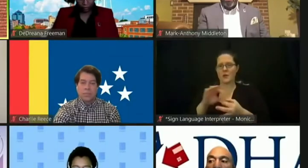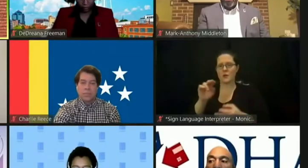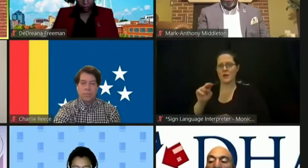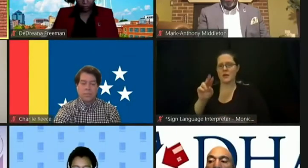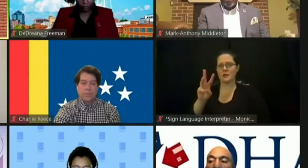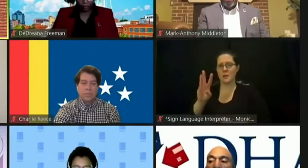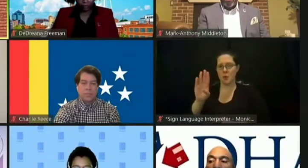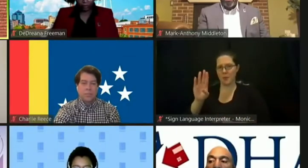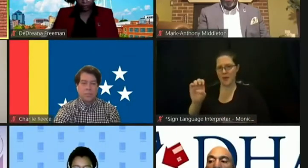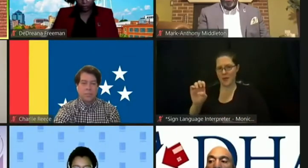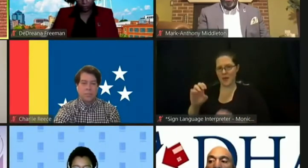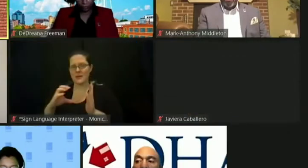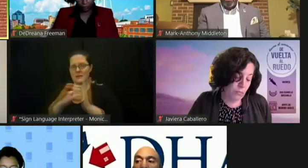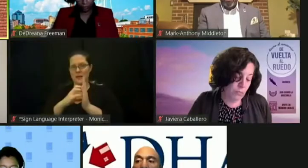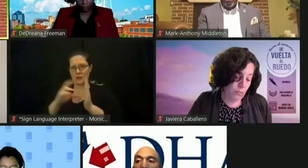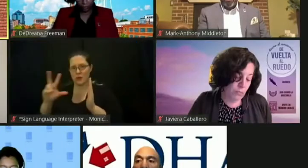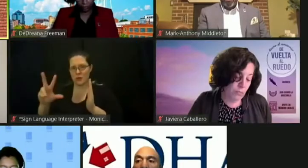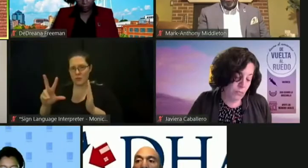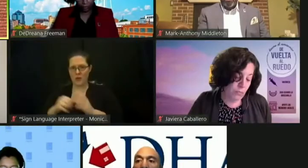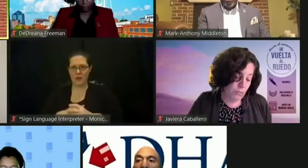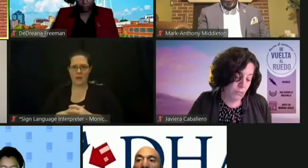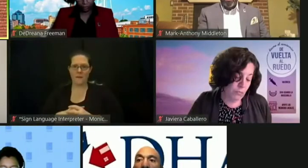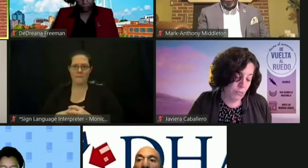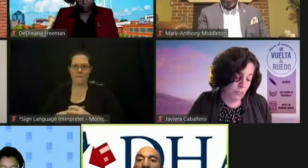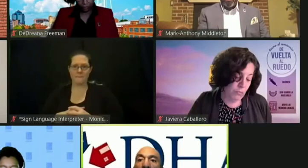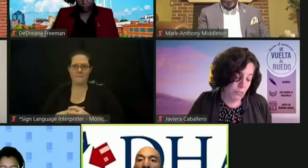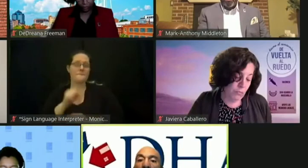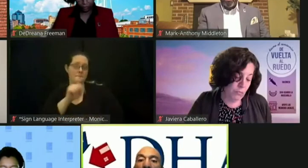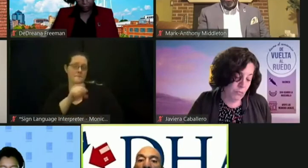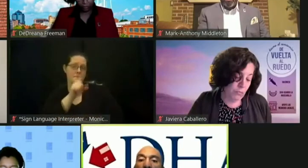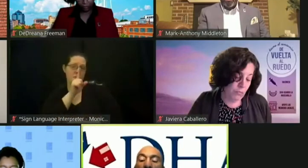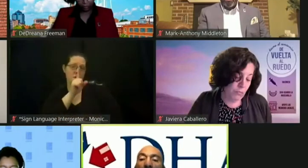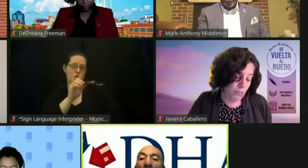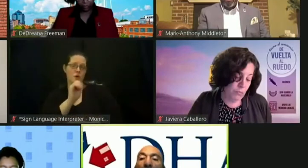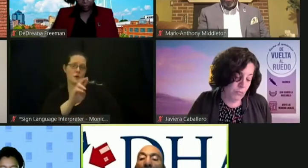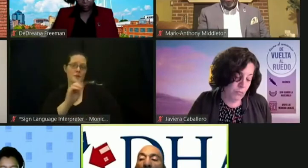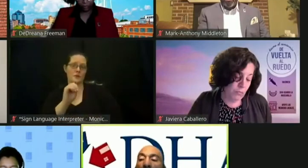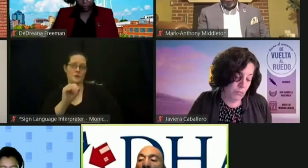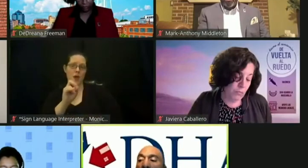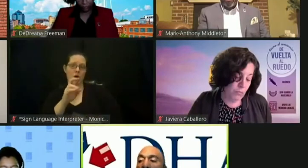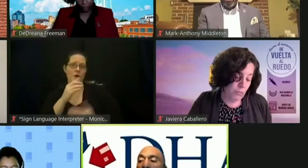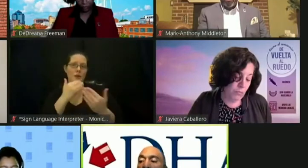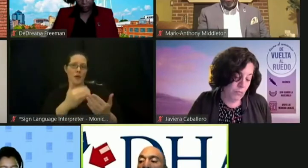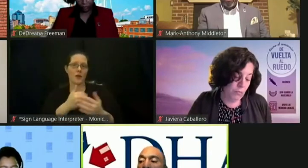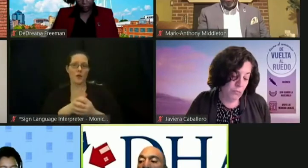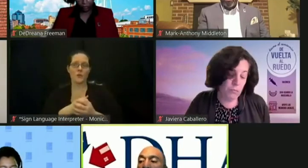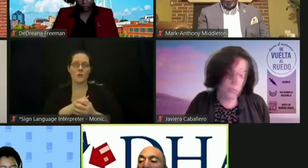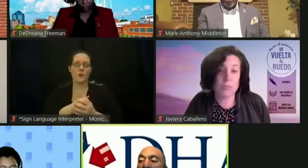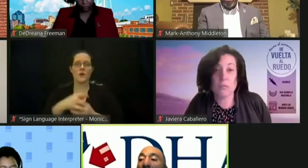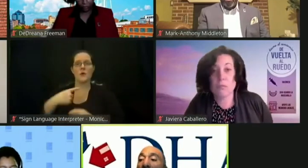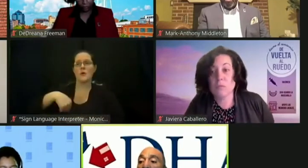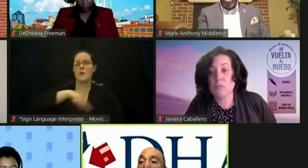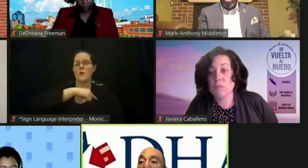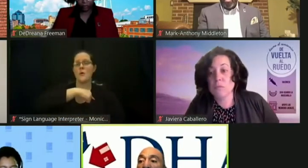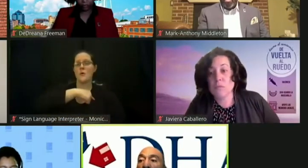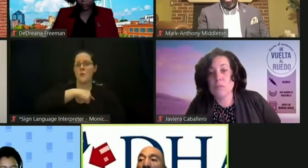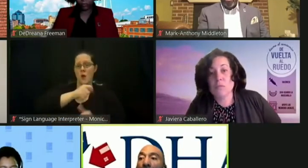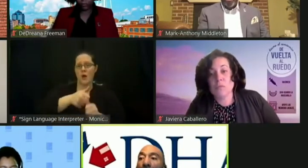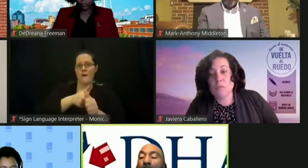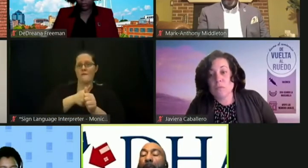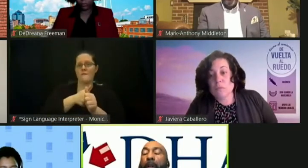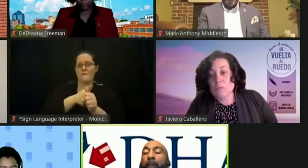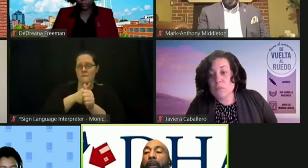MWBE and Section 3? Yes, sir, Mr. Mayor, thank you. We are following very